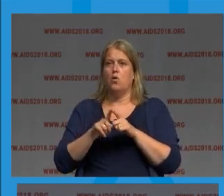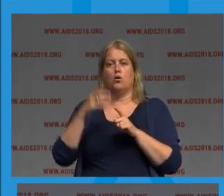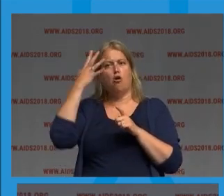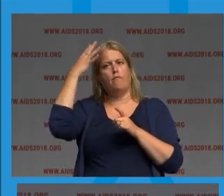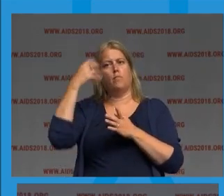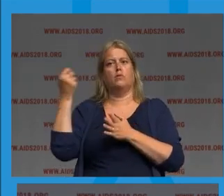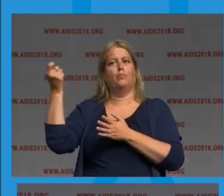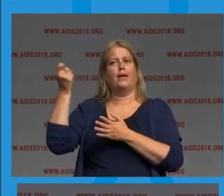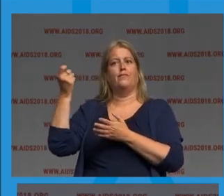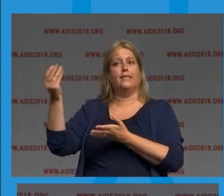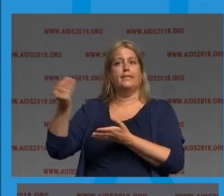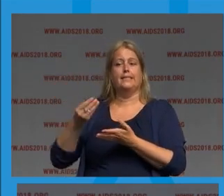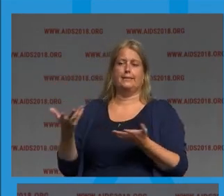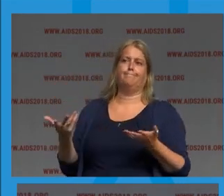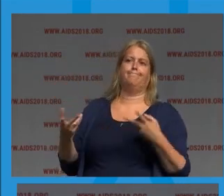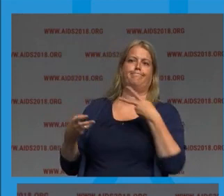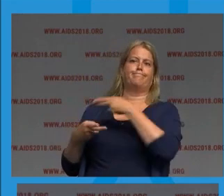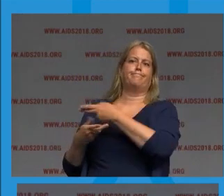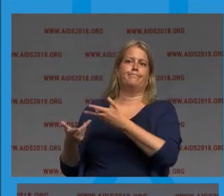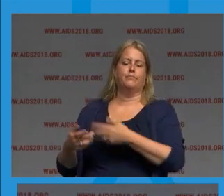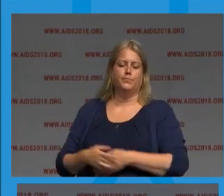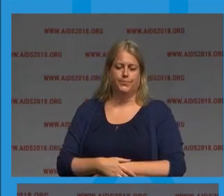benefits.